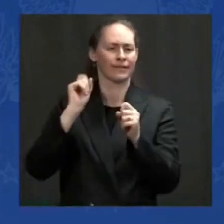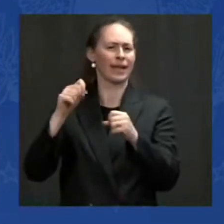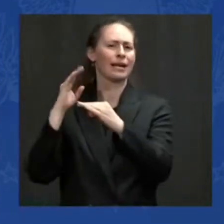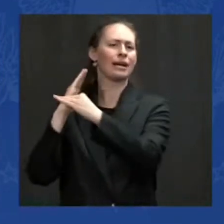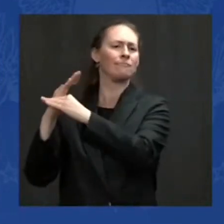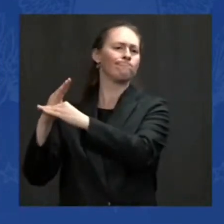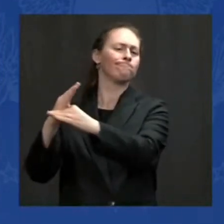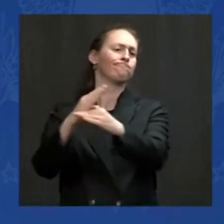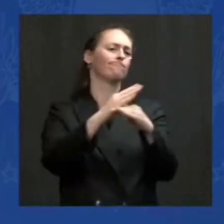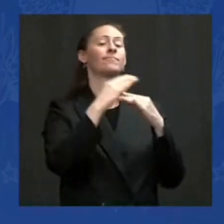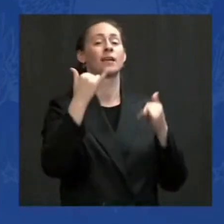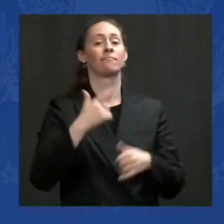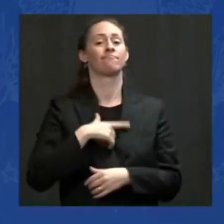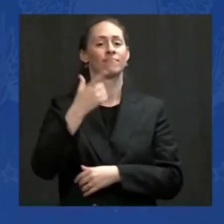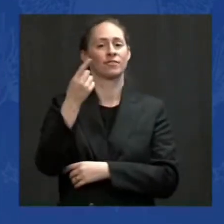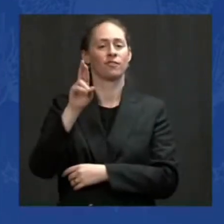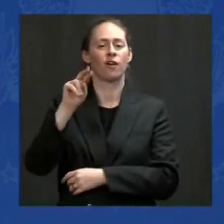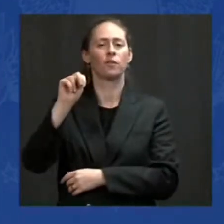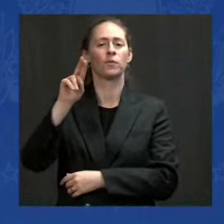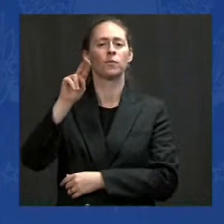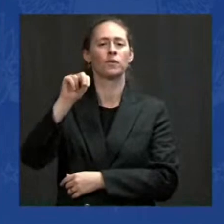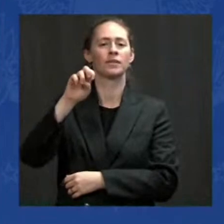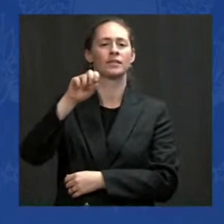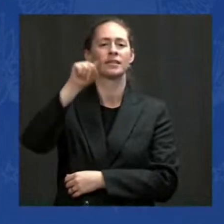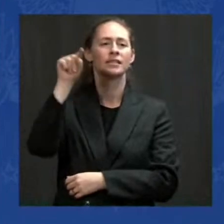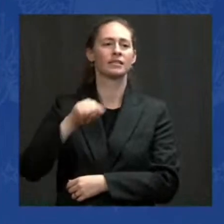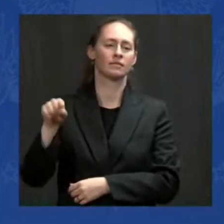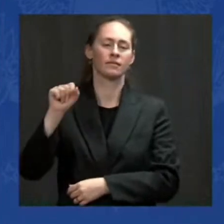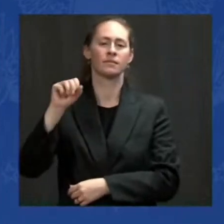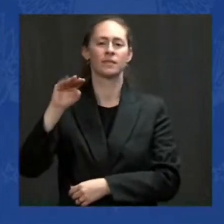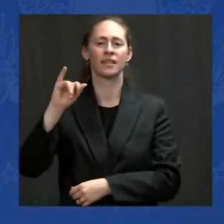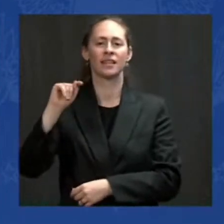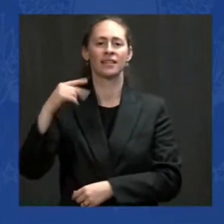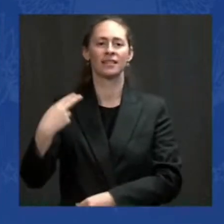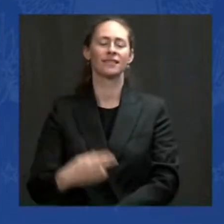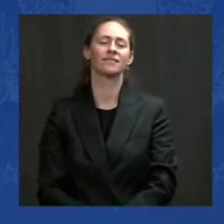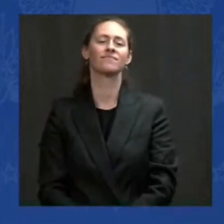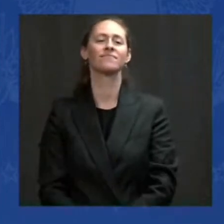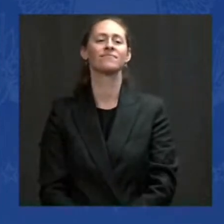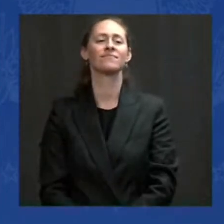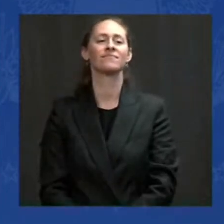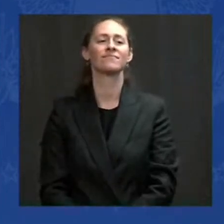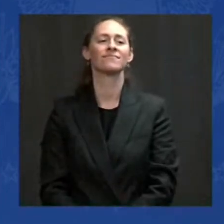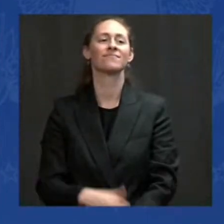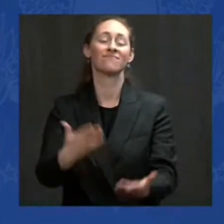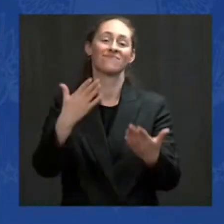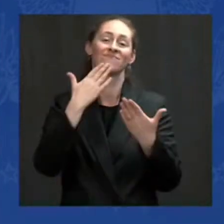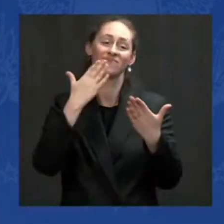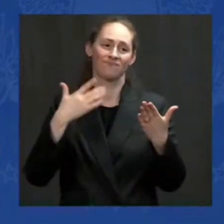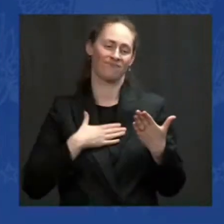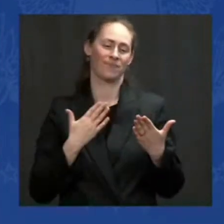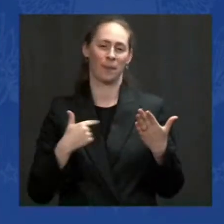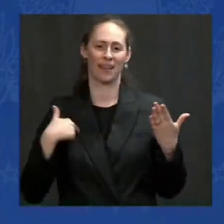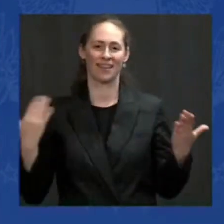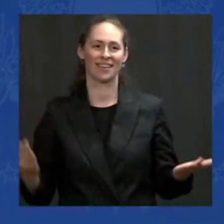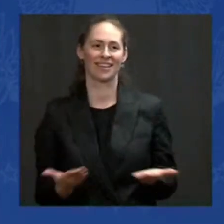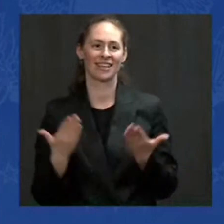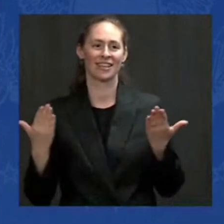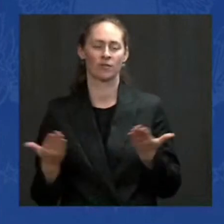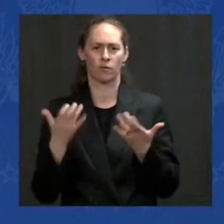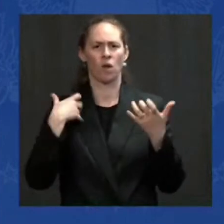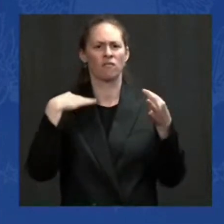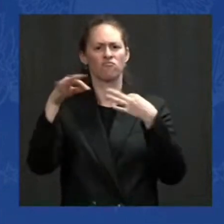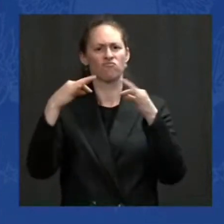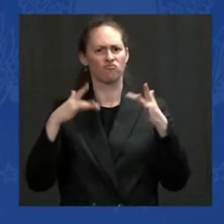Nunes-Smith. Thank you so much, Dr. Fauci. Good morning, everyone. Very glad to be here with you today to provide an update